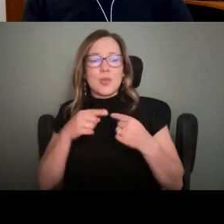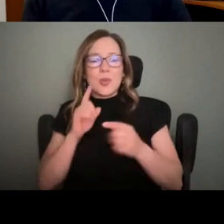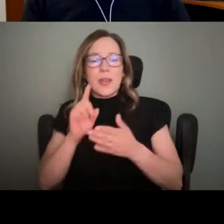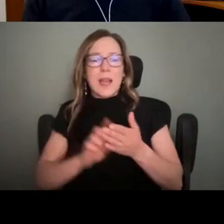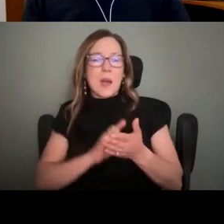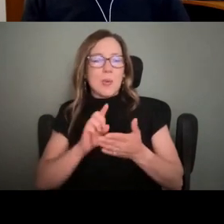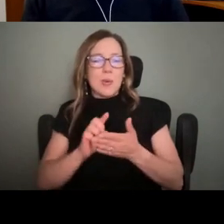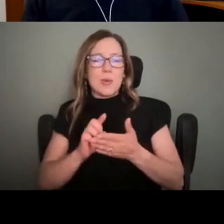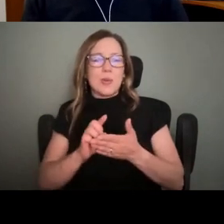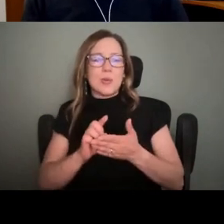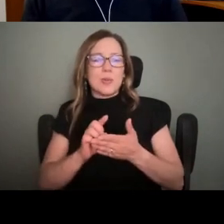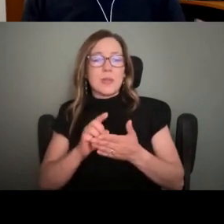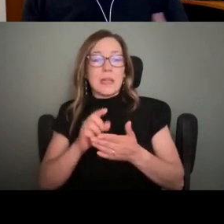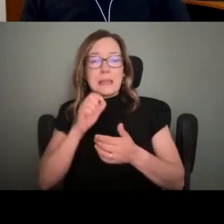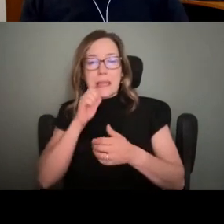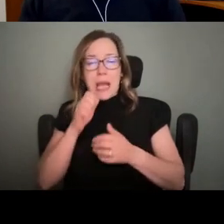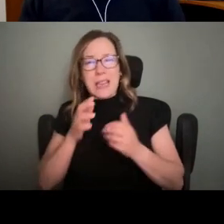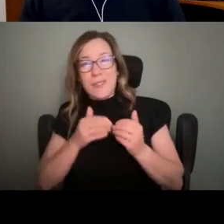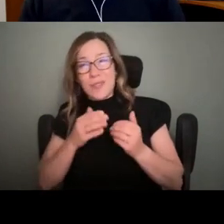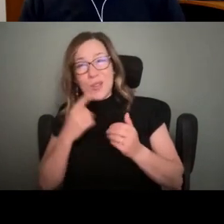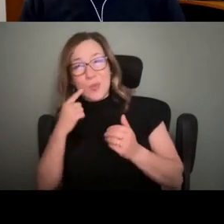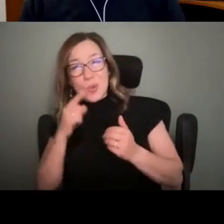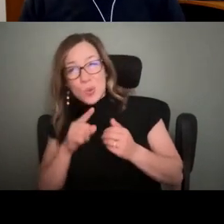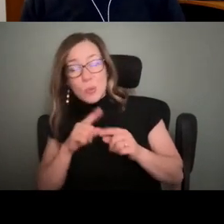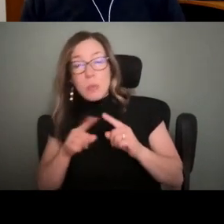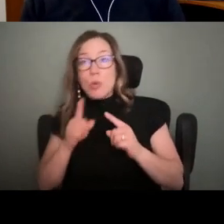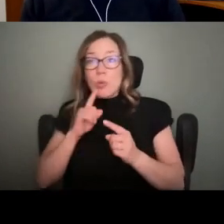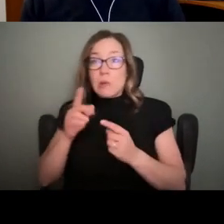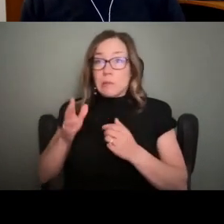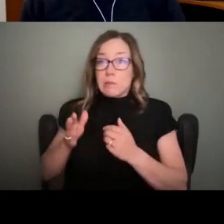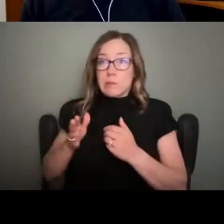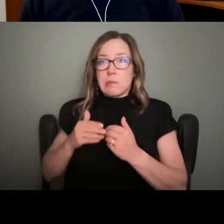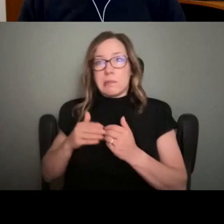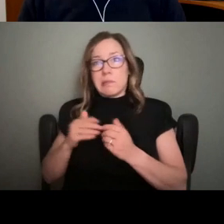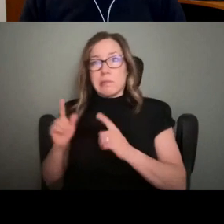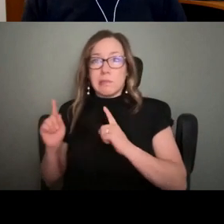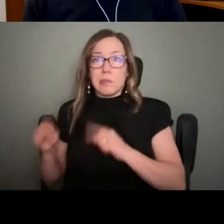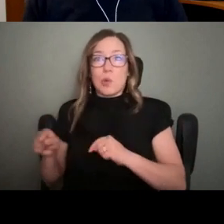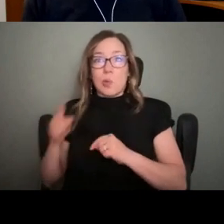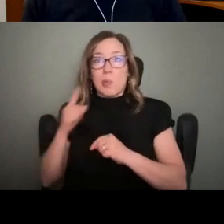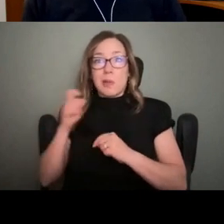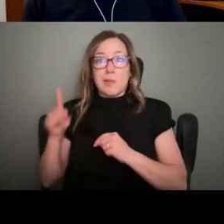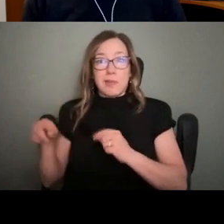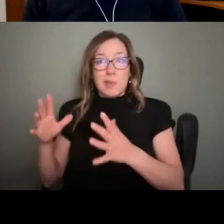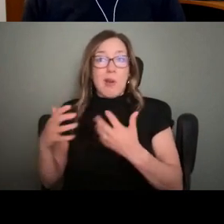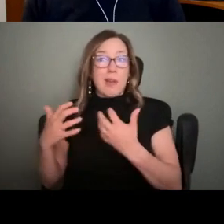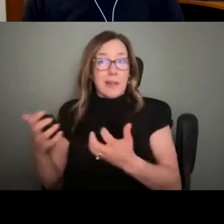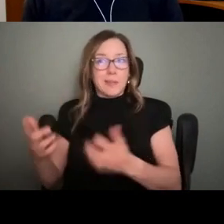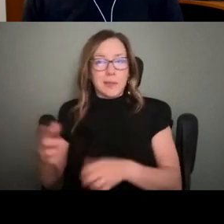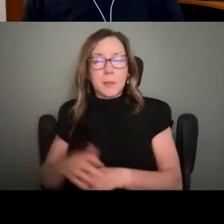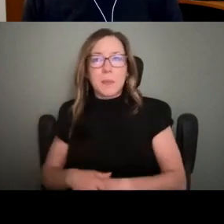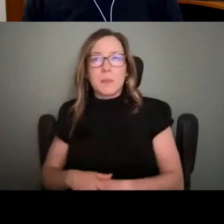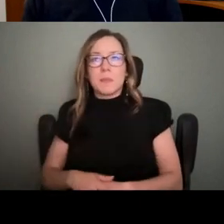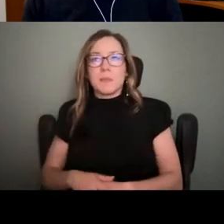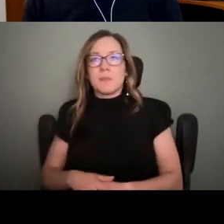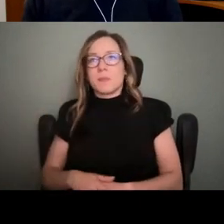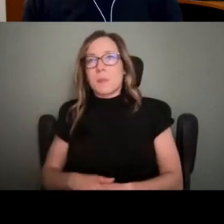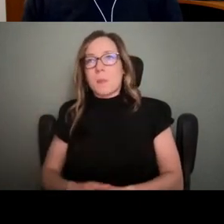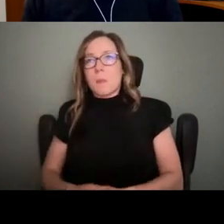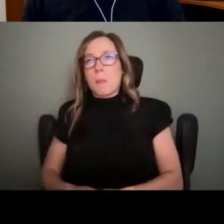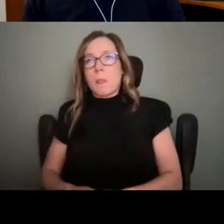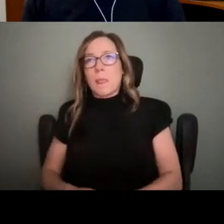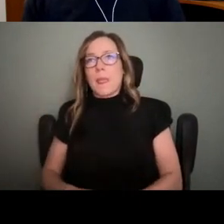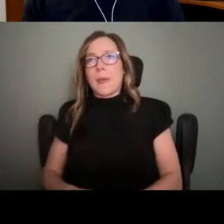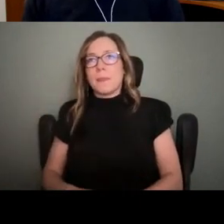not as convenient to you, but that are really convenient to your audience. And so, maybe you have to,